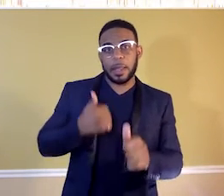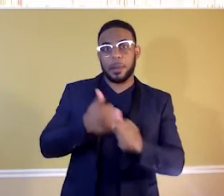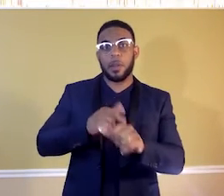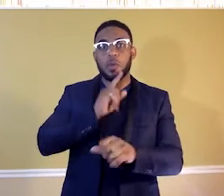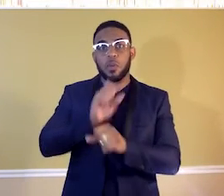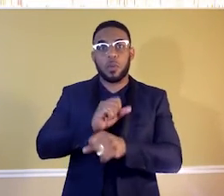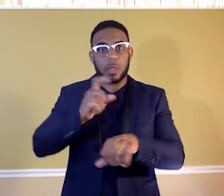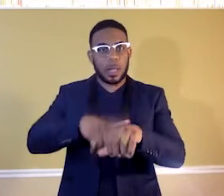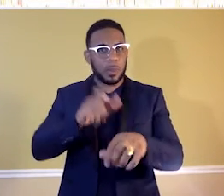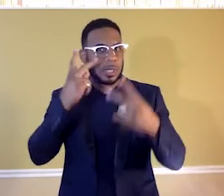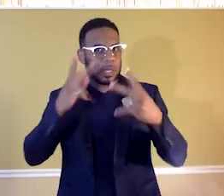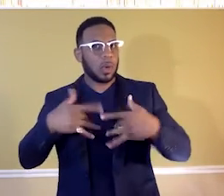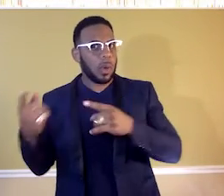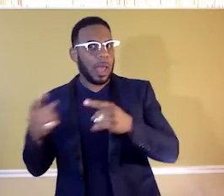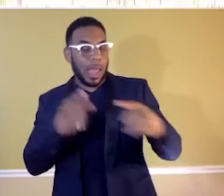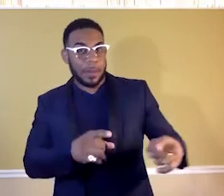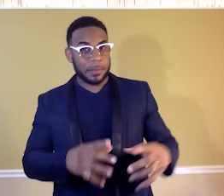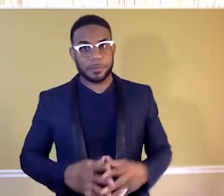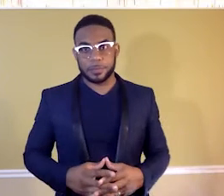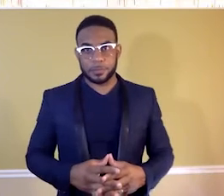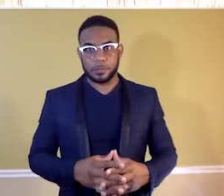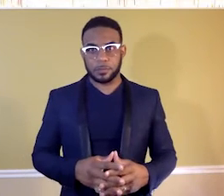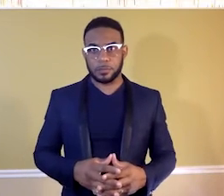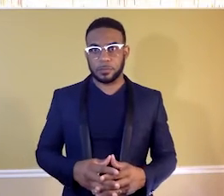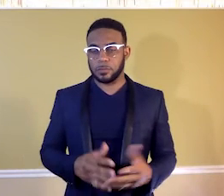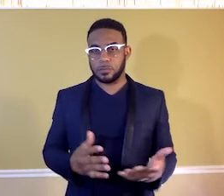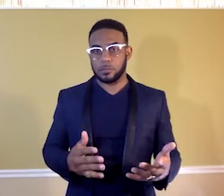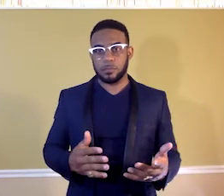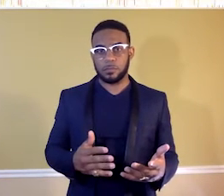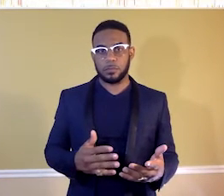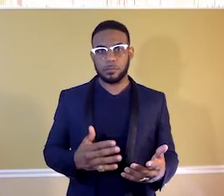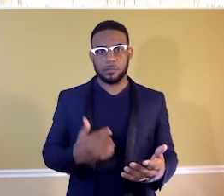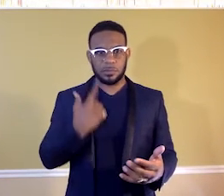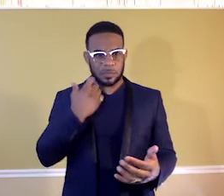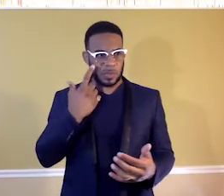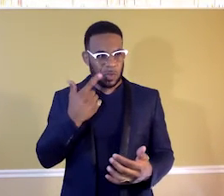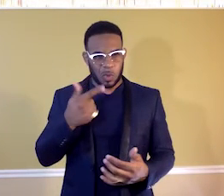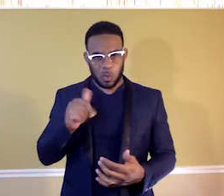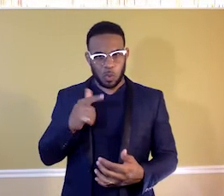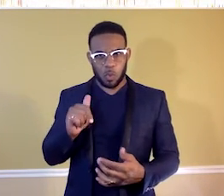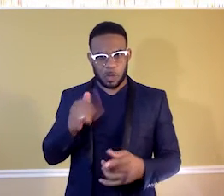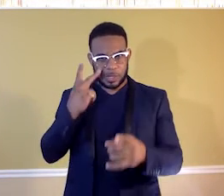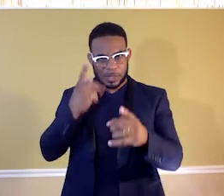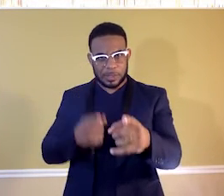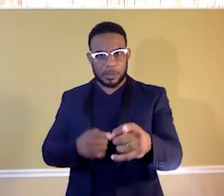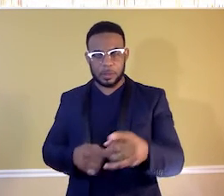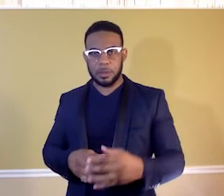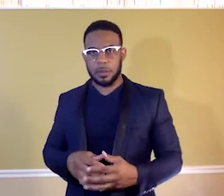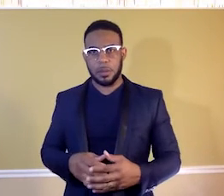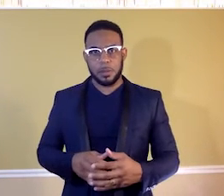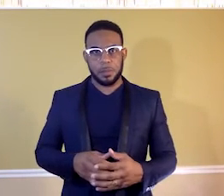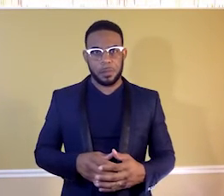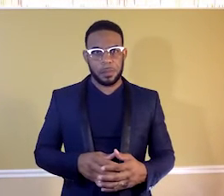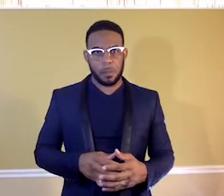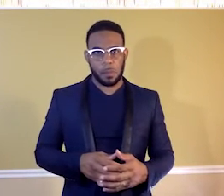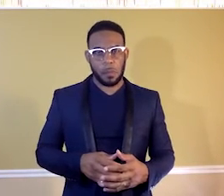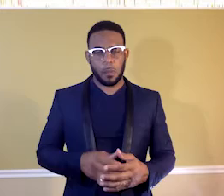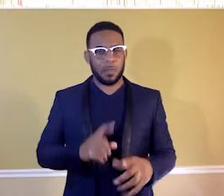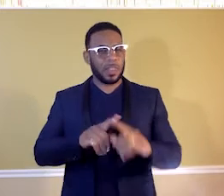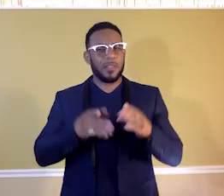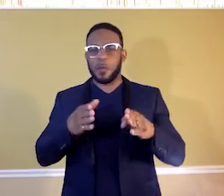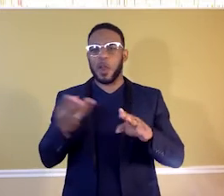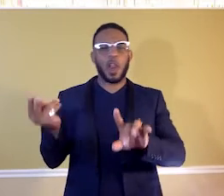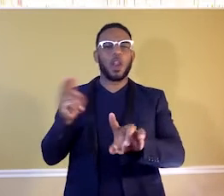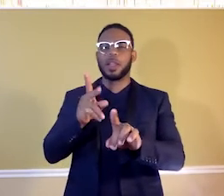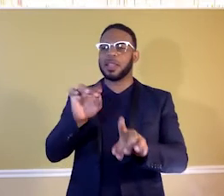real time, so you can kind of see what's happening. The latest one, Georgia, Richard Brooks. It's just a way to look at the data in